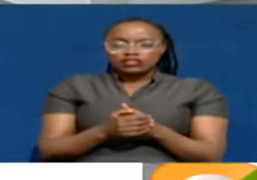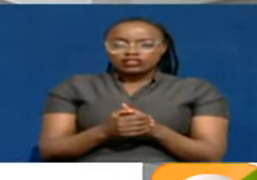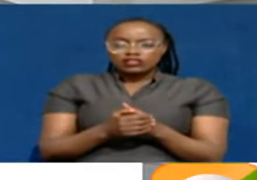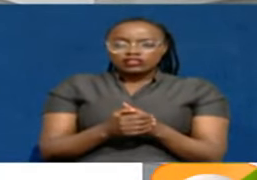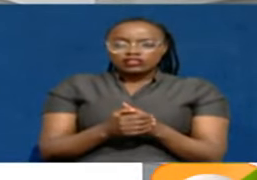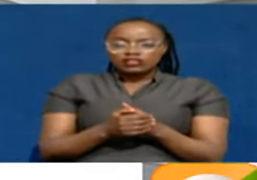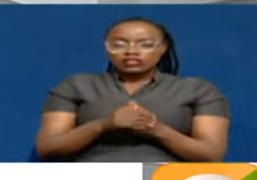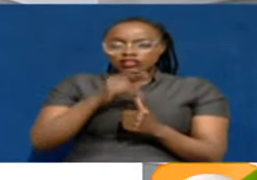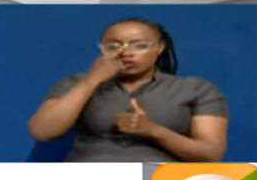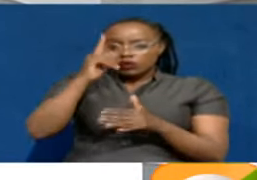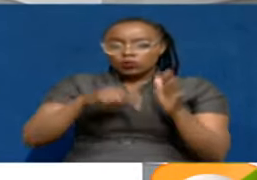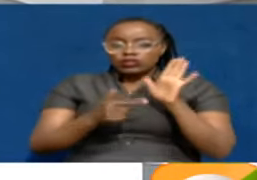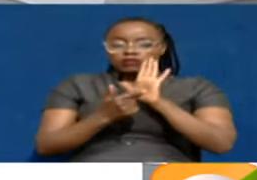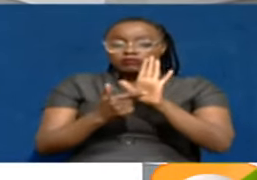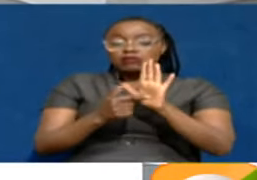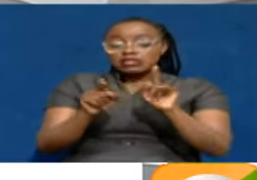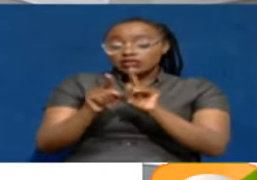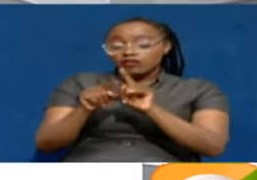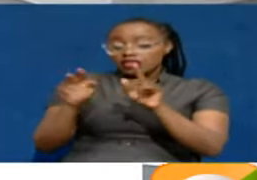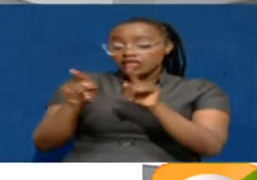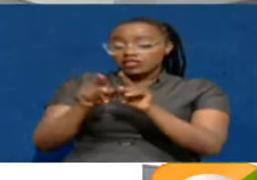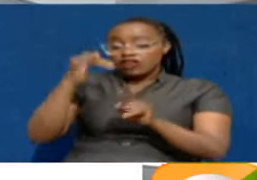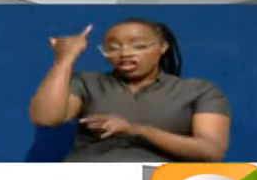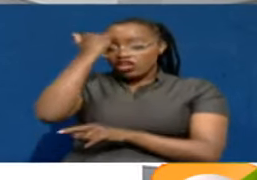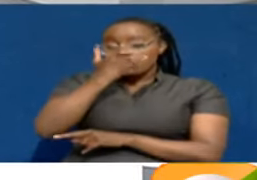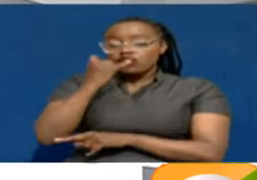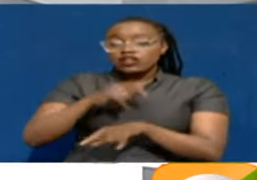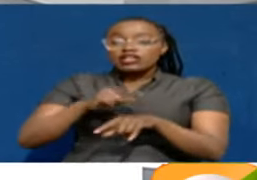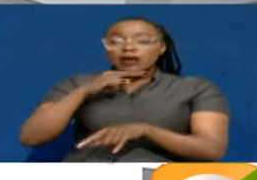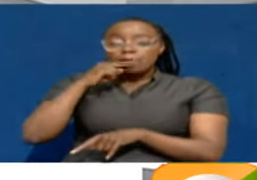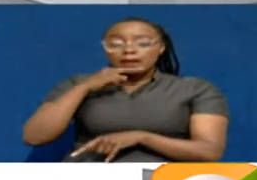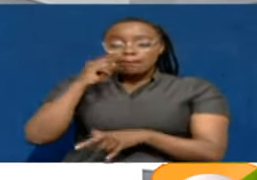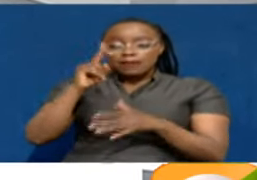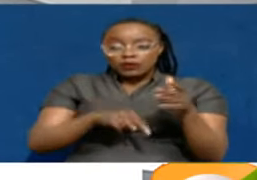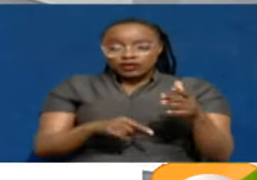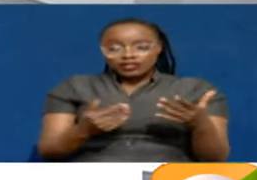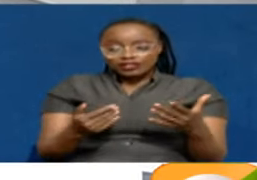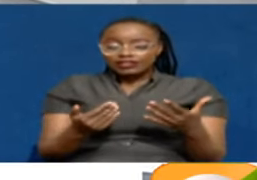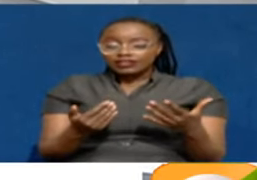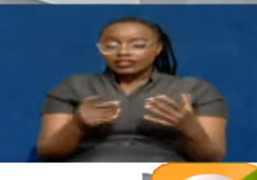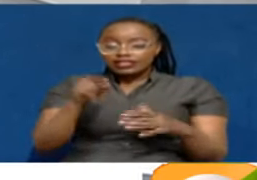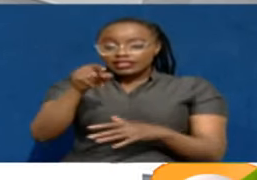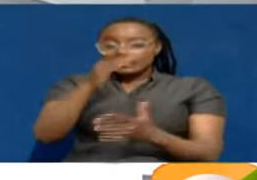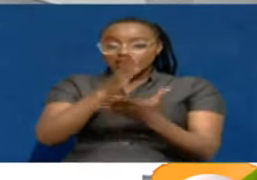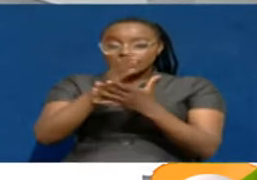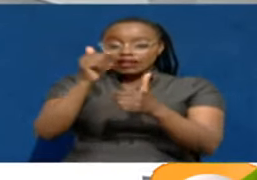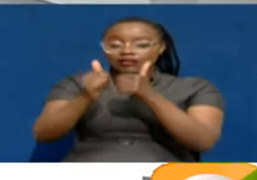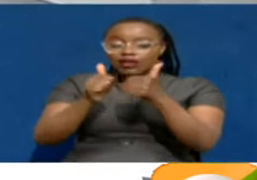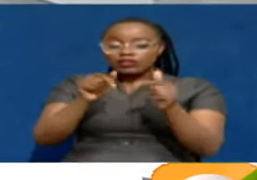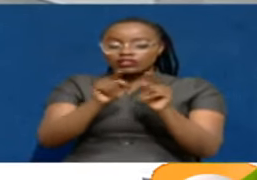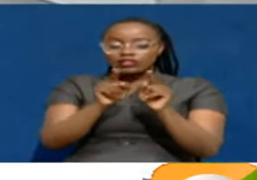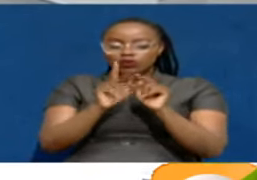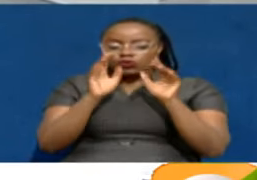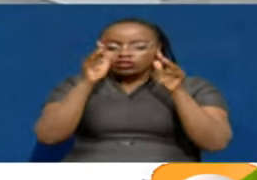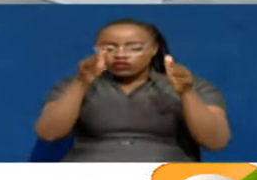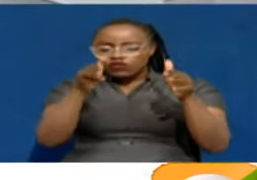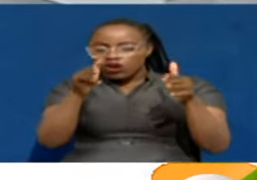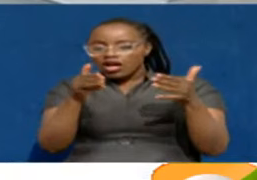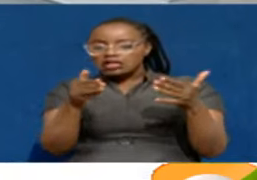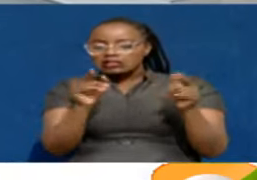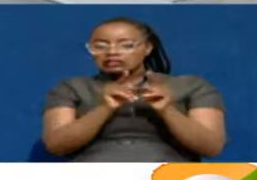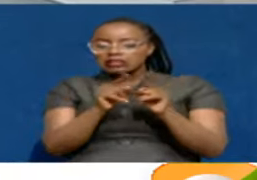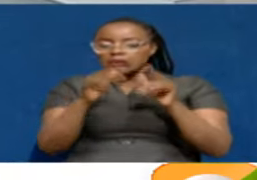what stands out for me, Yvonne, even as you mentioned that, is the fact that this is something that was looked at as